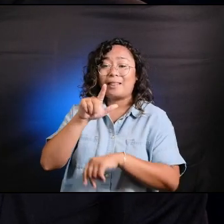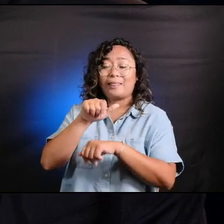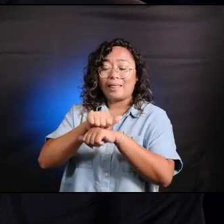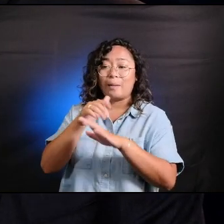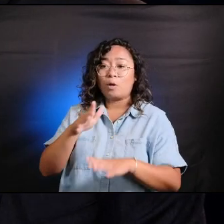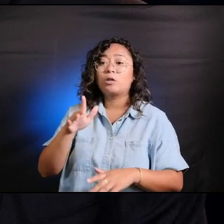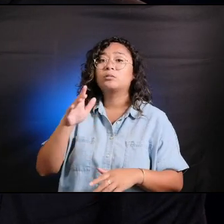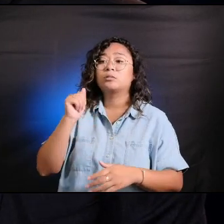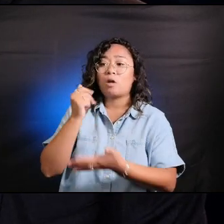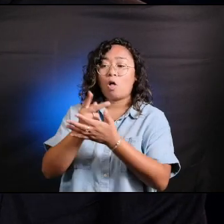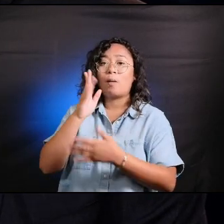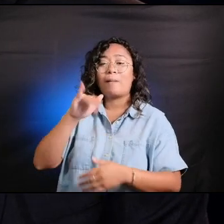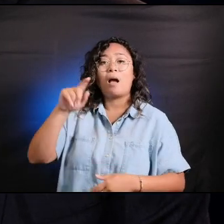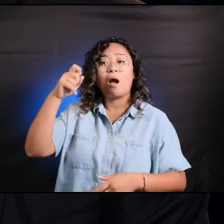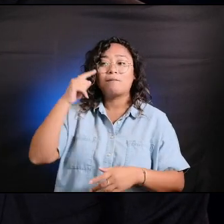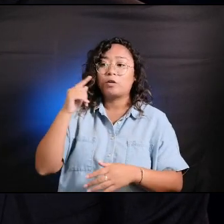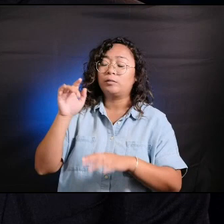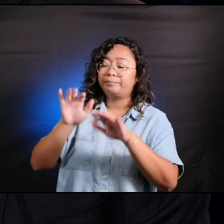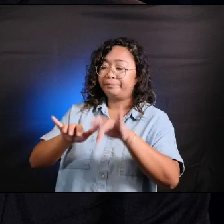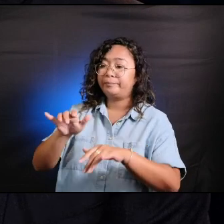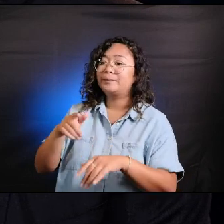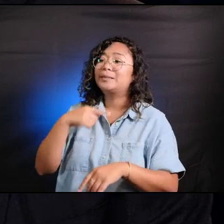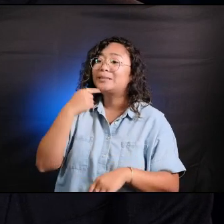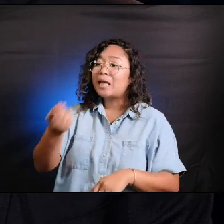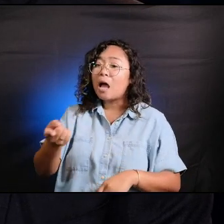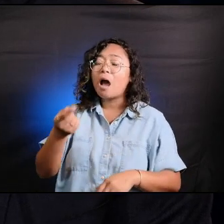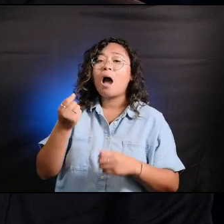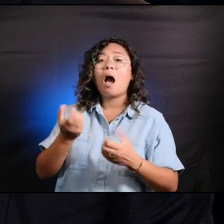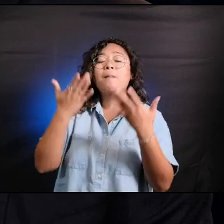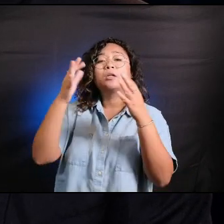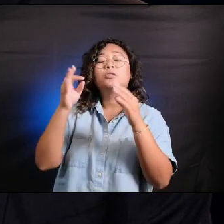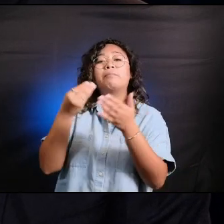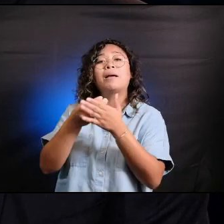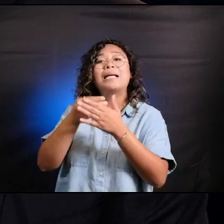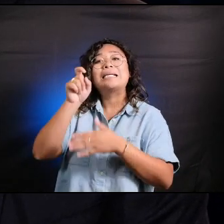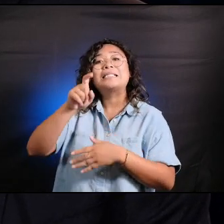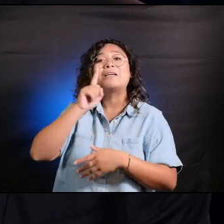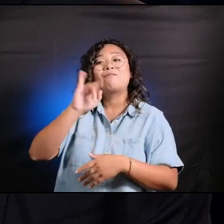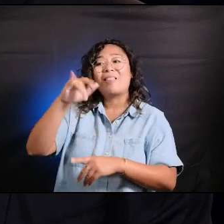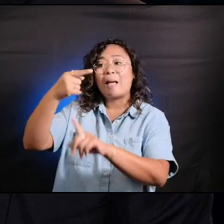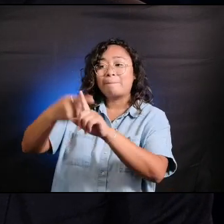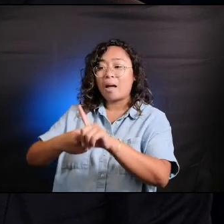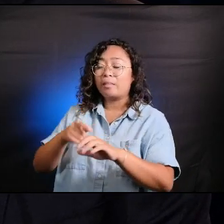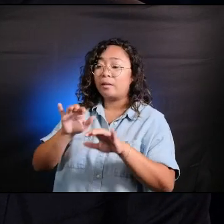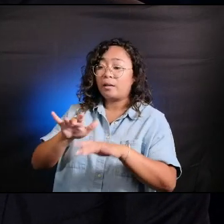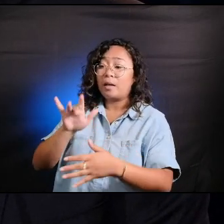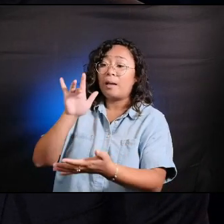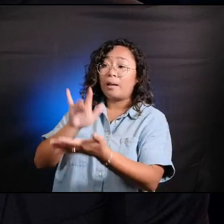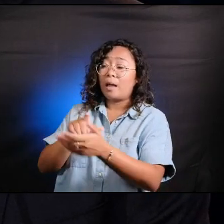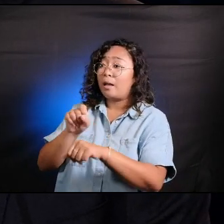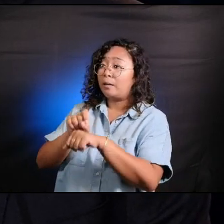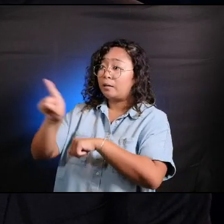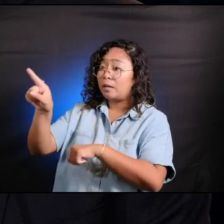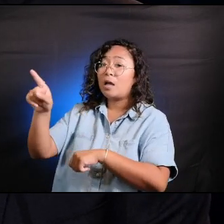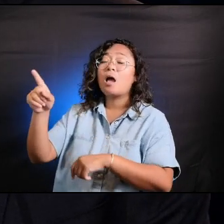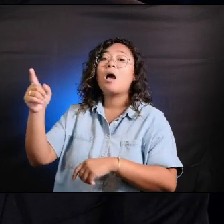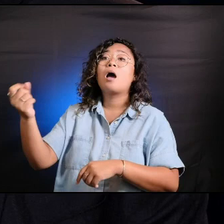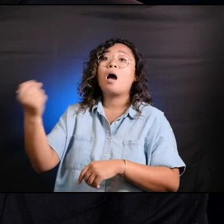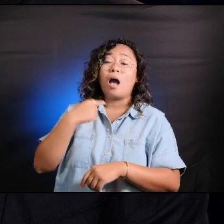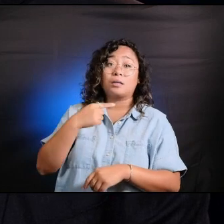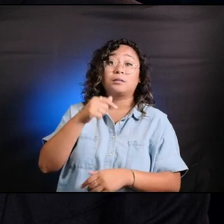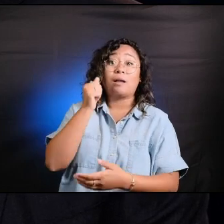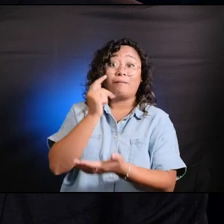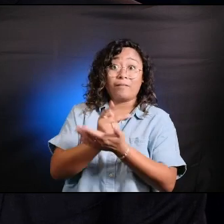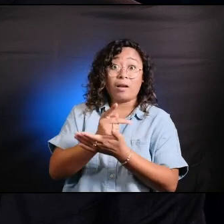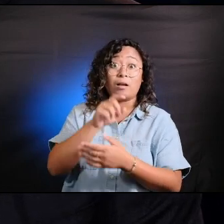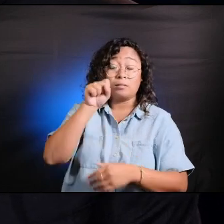authorized by the governor to go on there. You tell it how much money you need for the month, and then you just click send. It asks you for verification. You